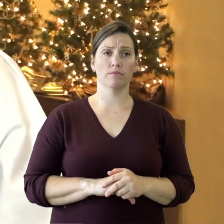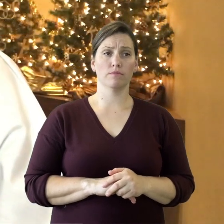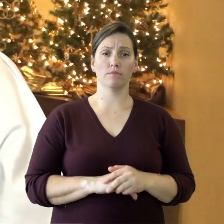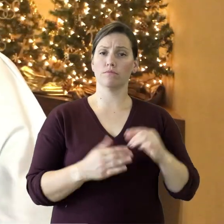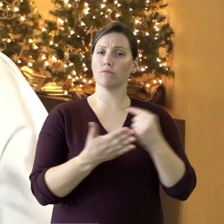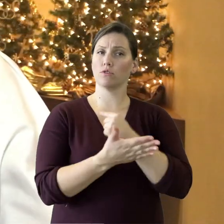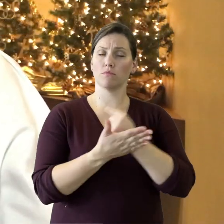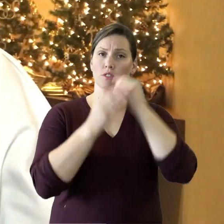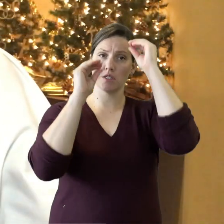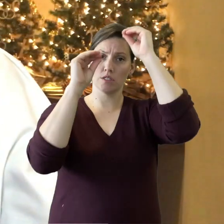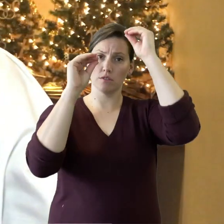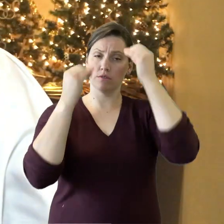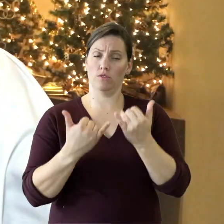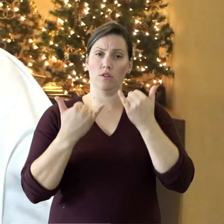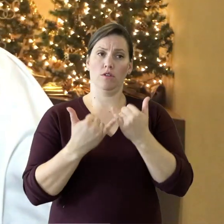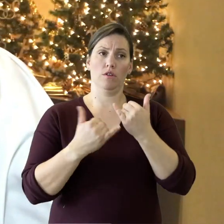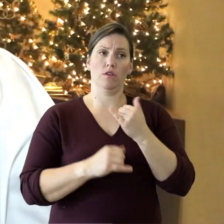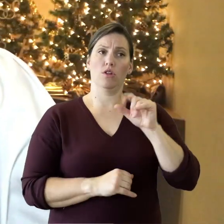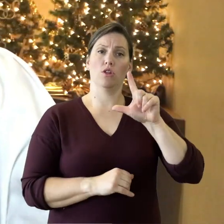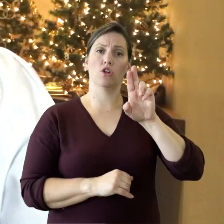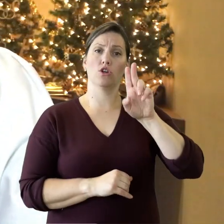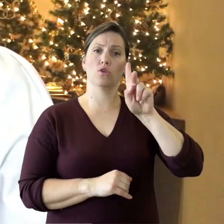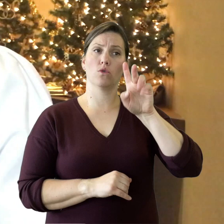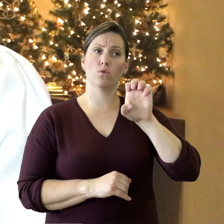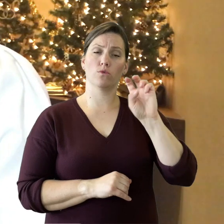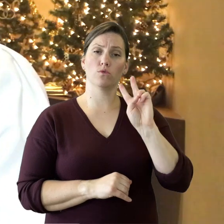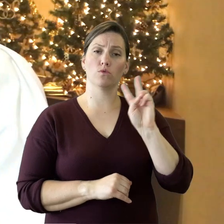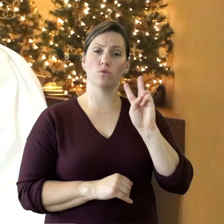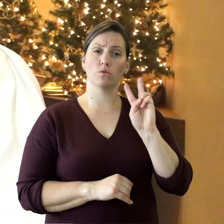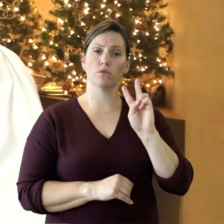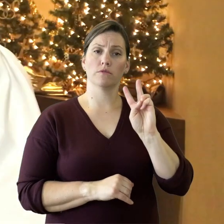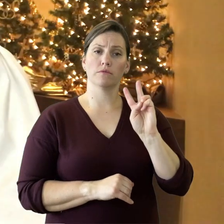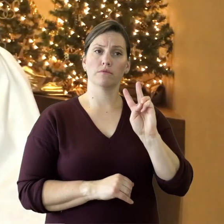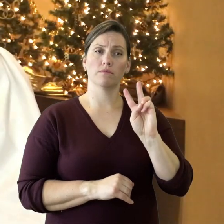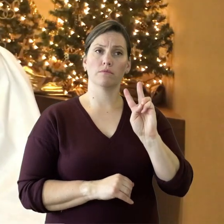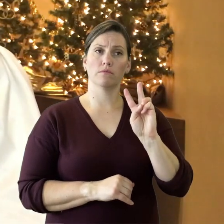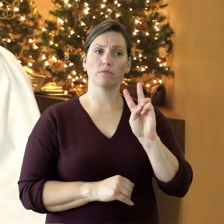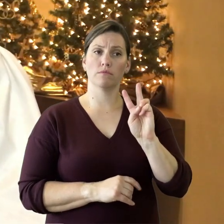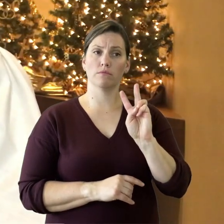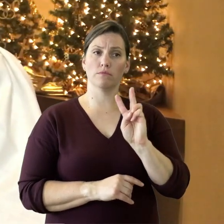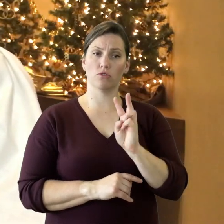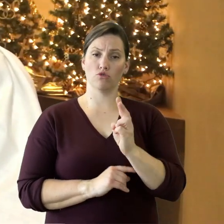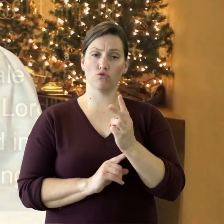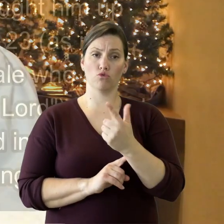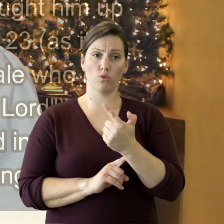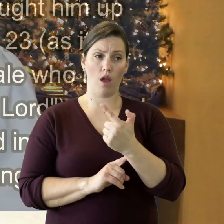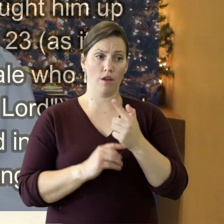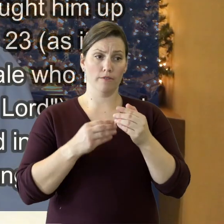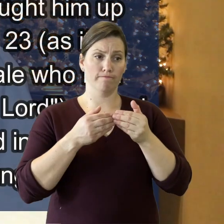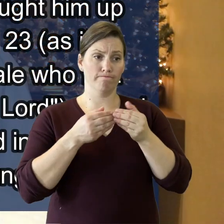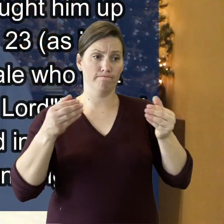And our gospel lesson for today is from Luke chapter 2, beginning at the 21st